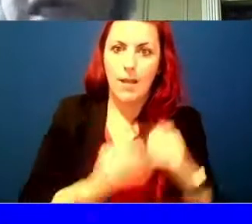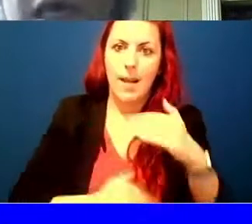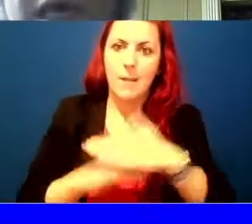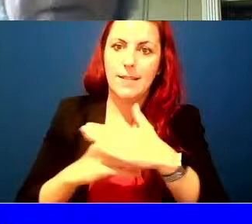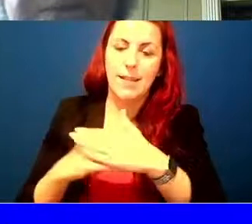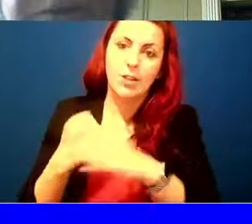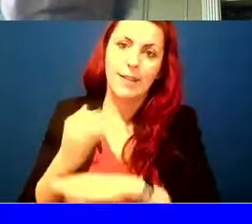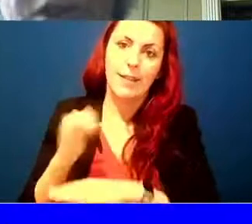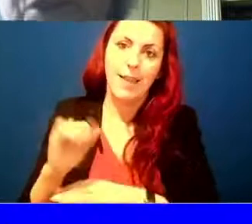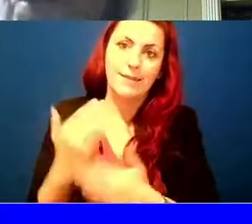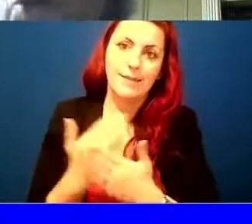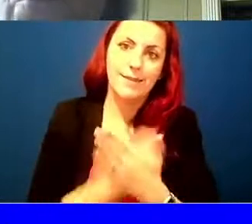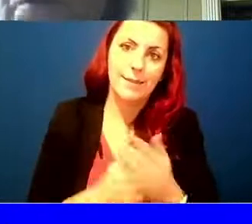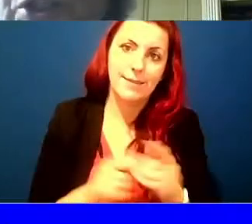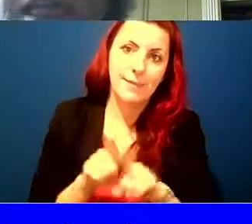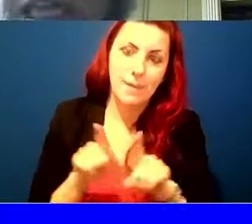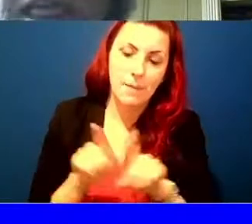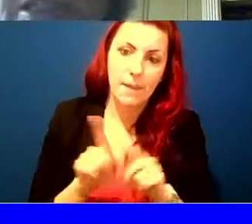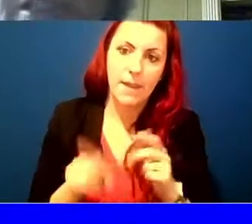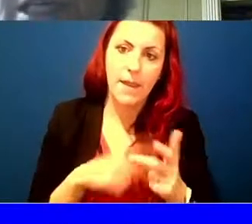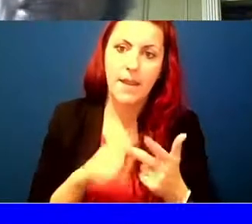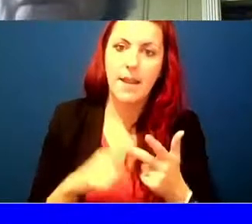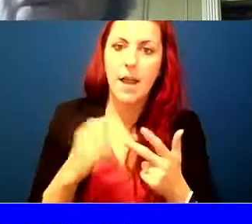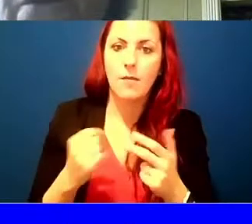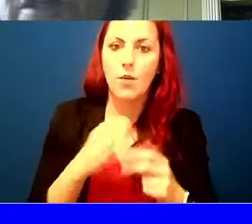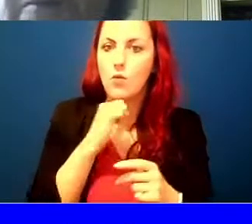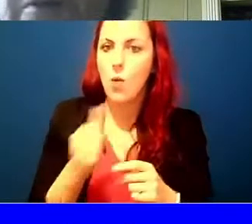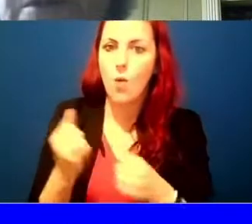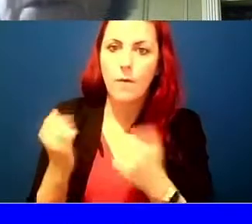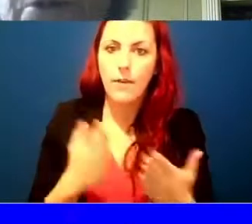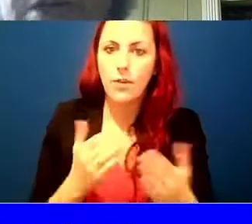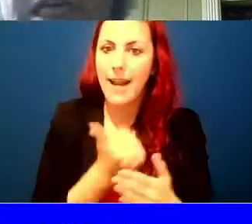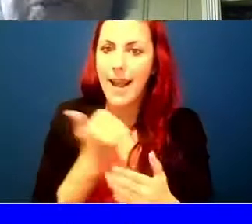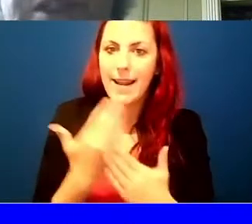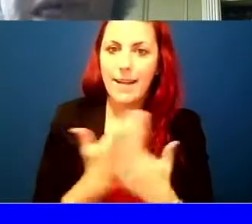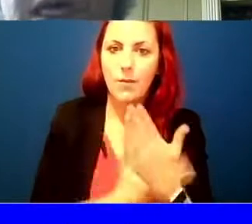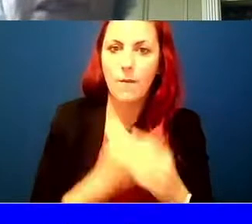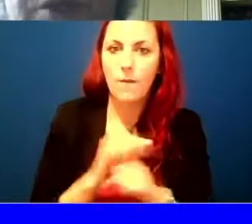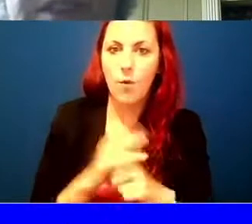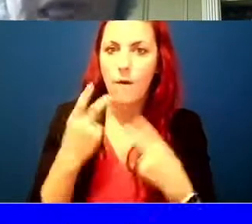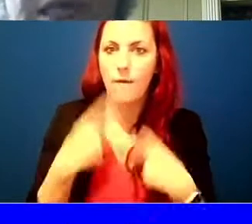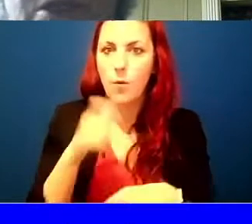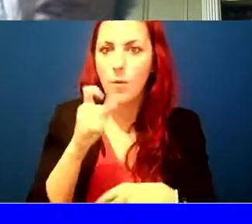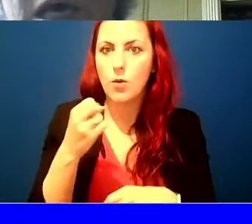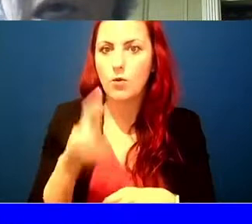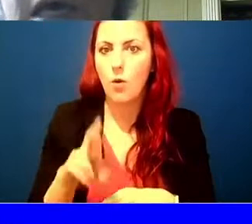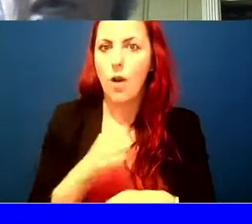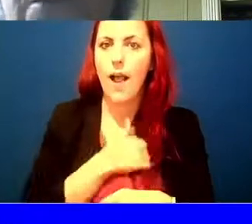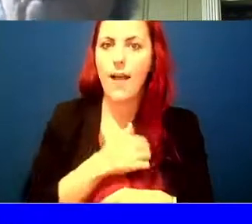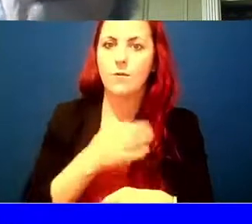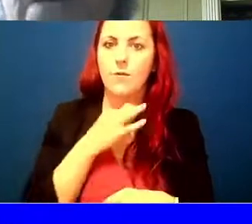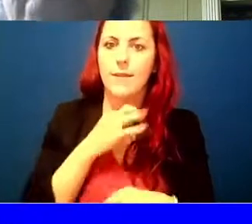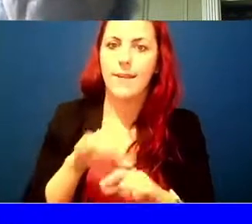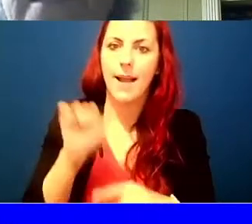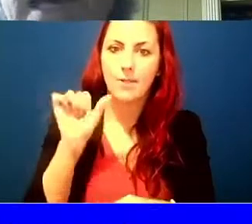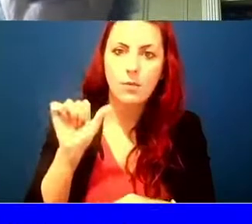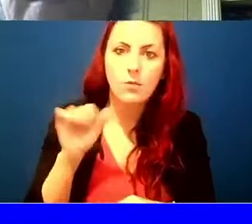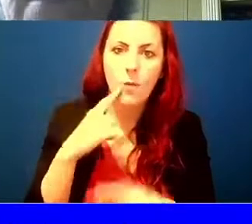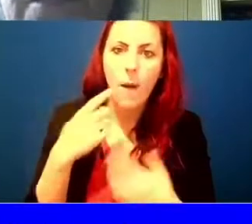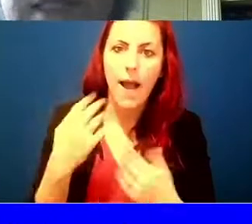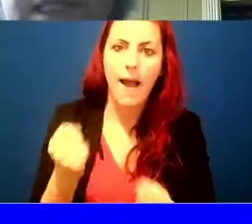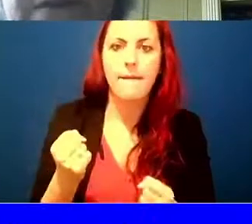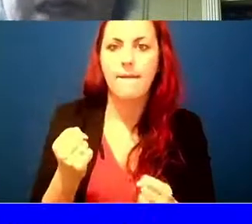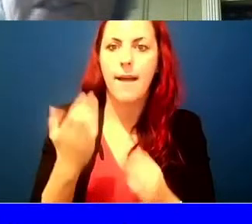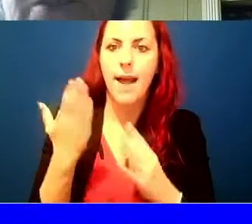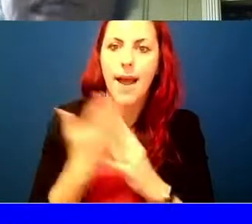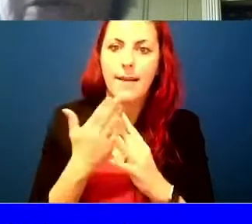representation. There's no provision in any legislation for a vulnerable person or an at-risk adult to have